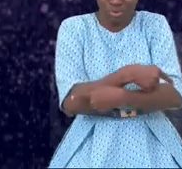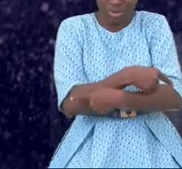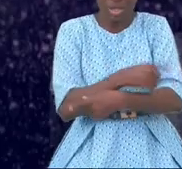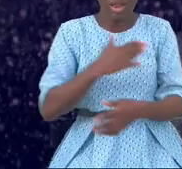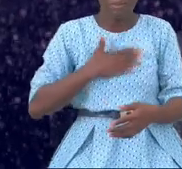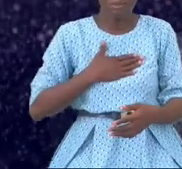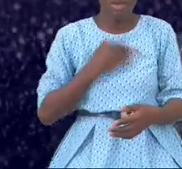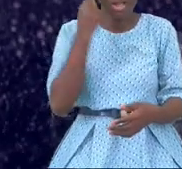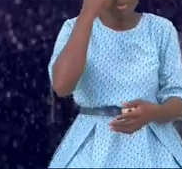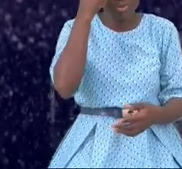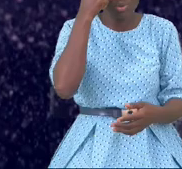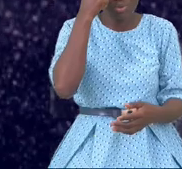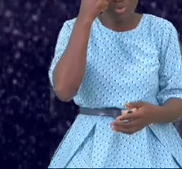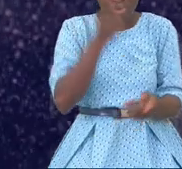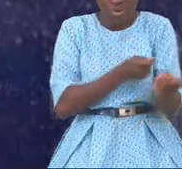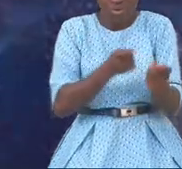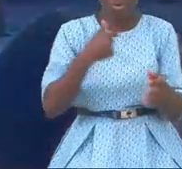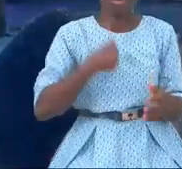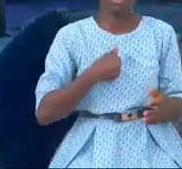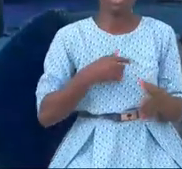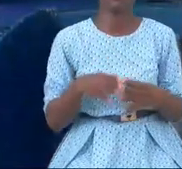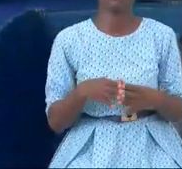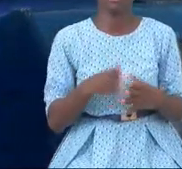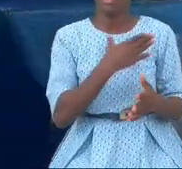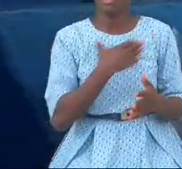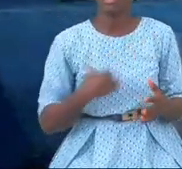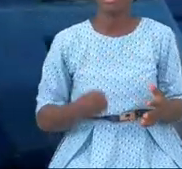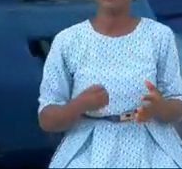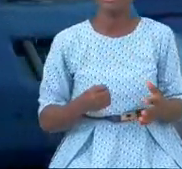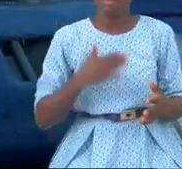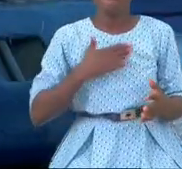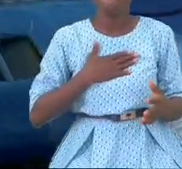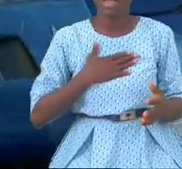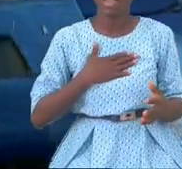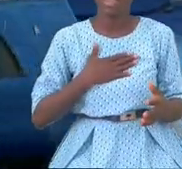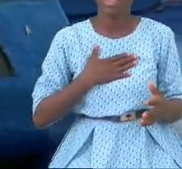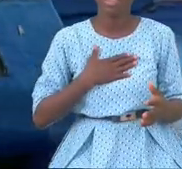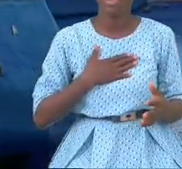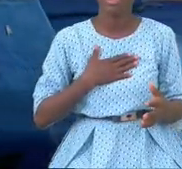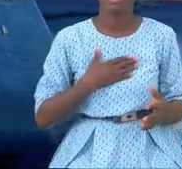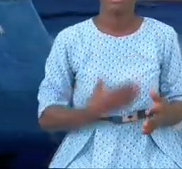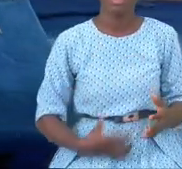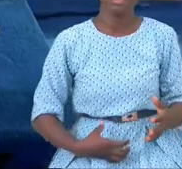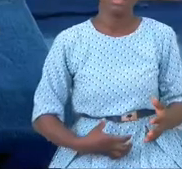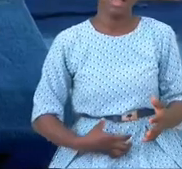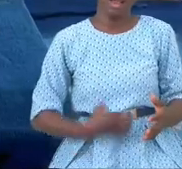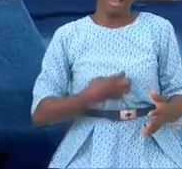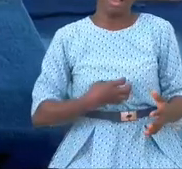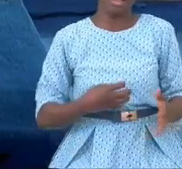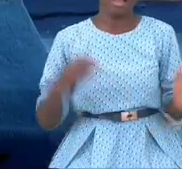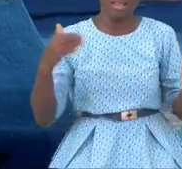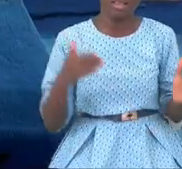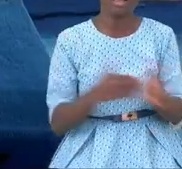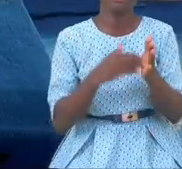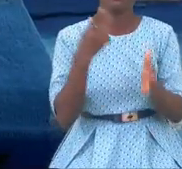the world controlled me. I was angry with the world. Why am I blind? Why? That one passed. He